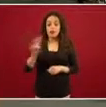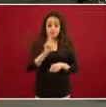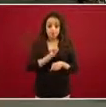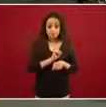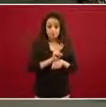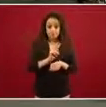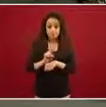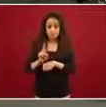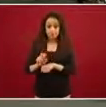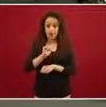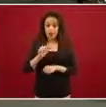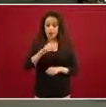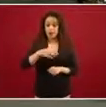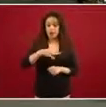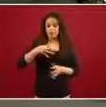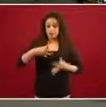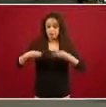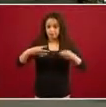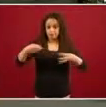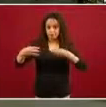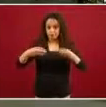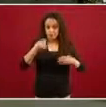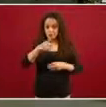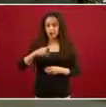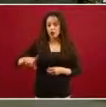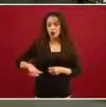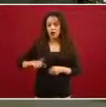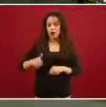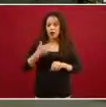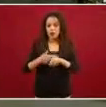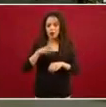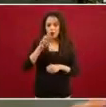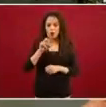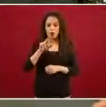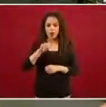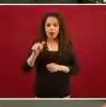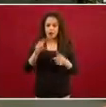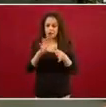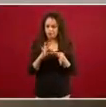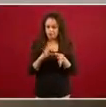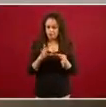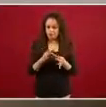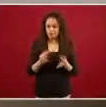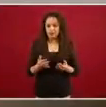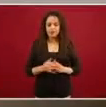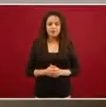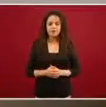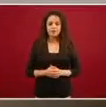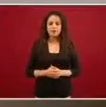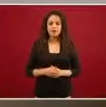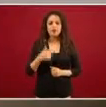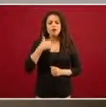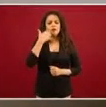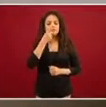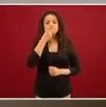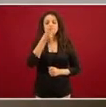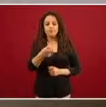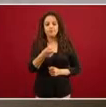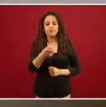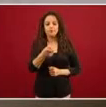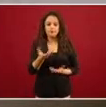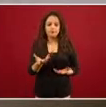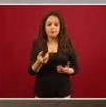Regarding about the functioning of the National Epidemiological Vigilance System and